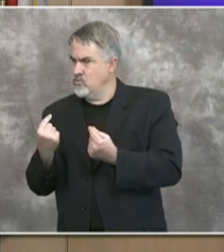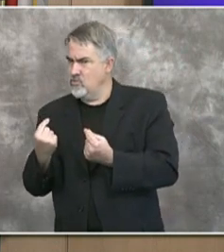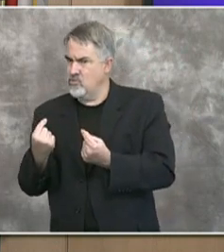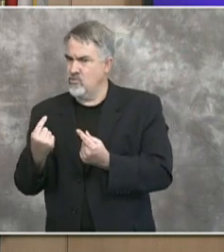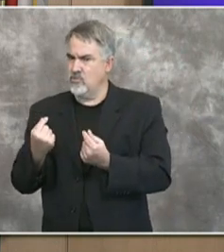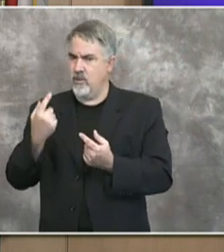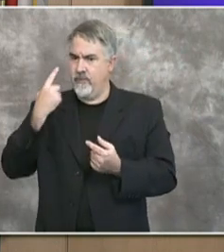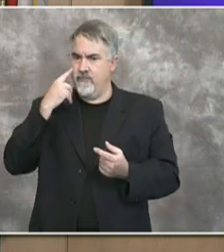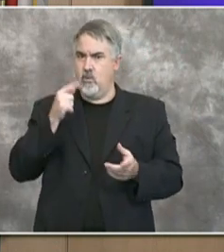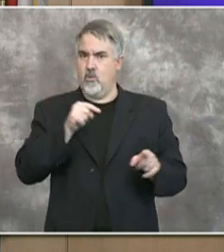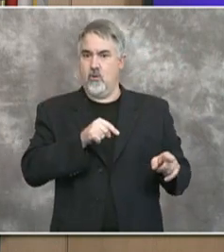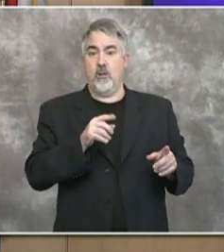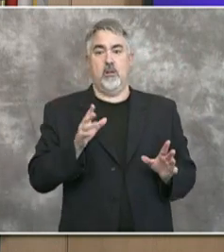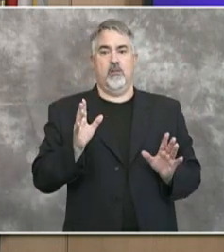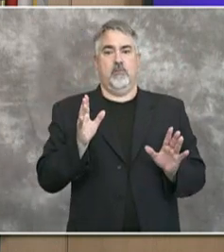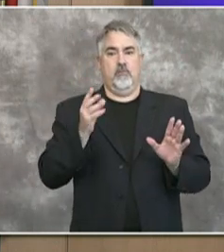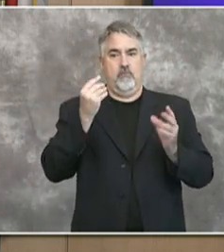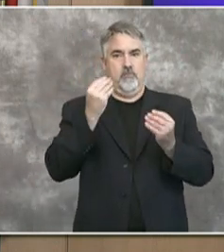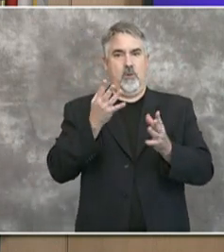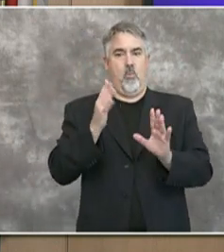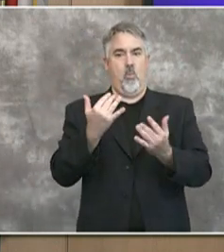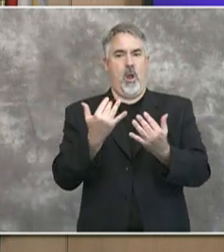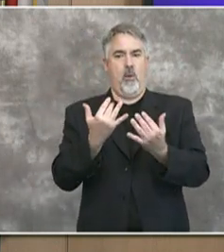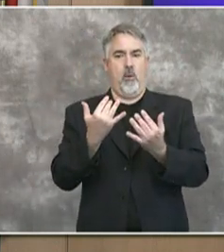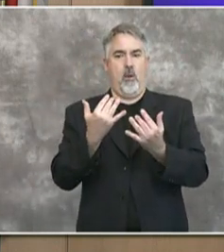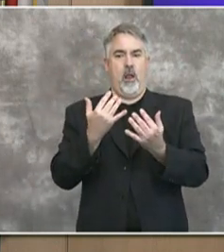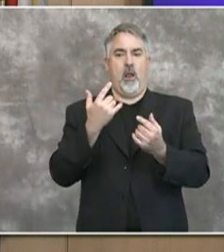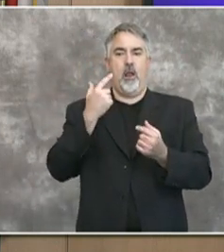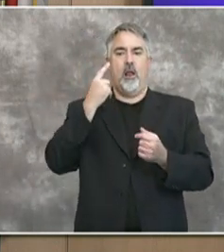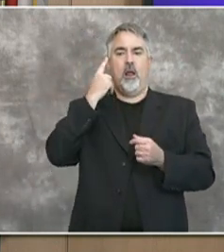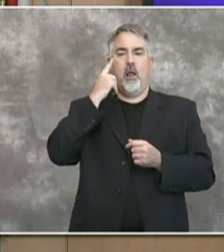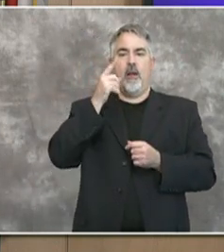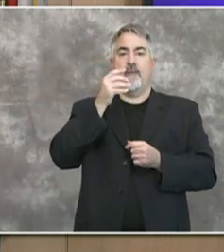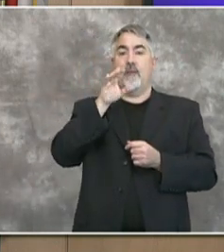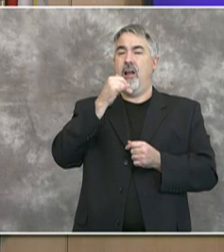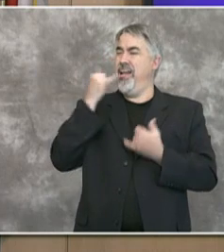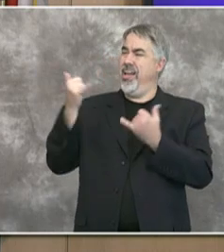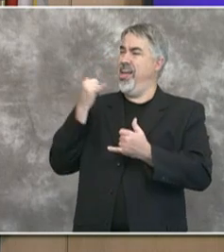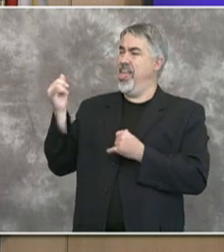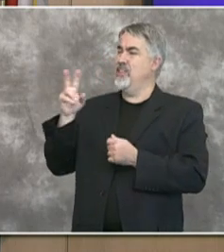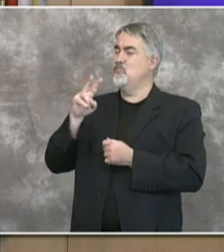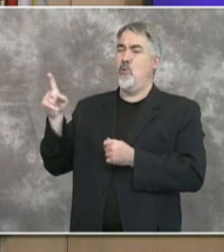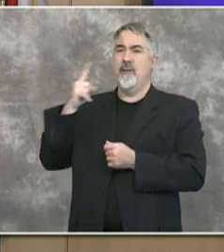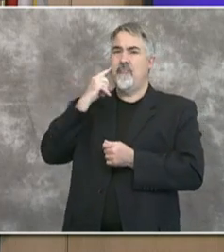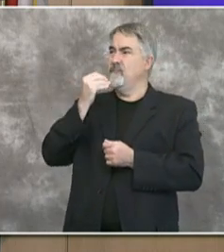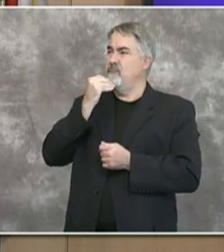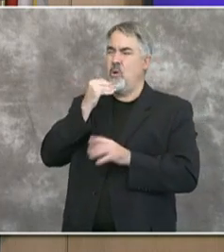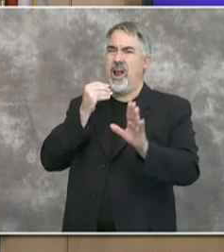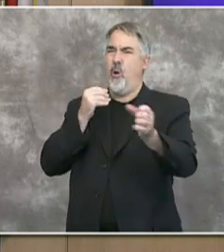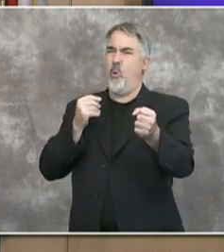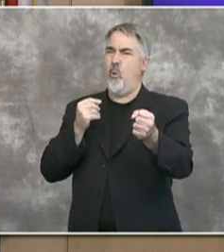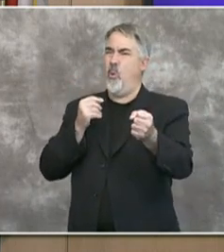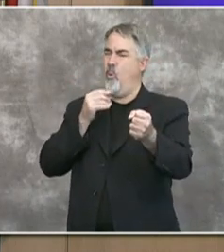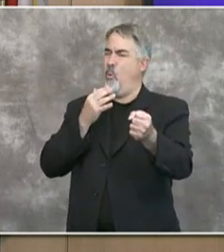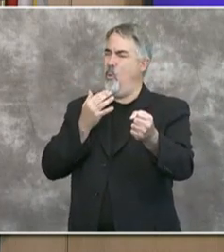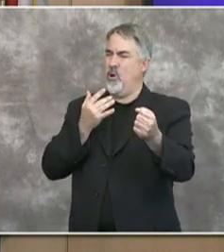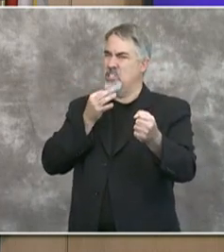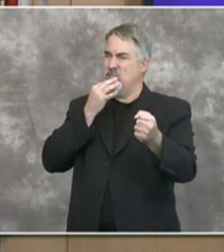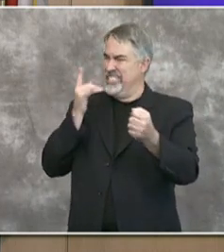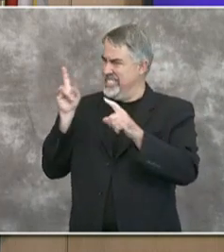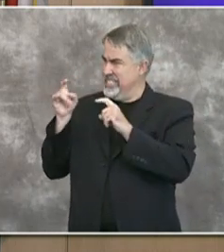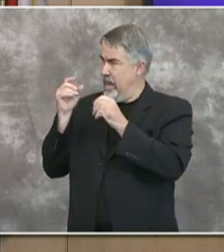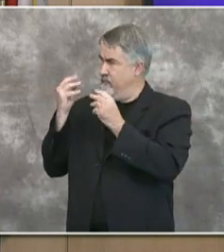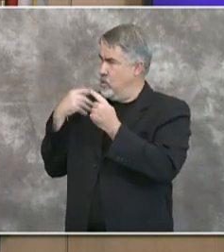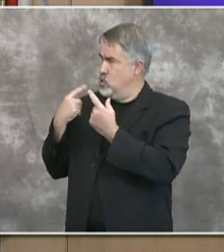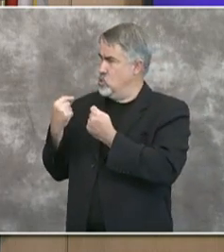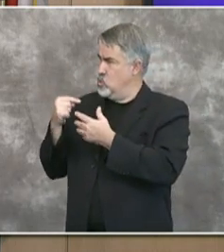So we ask that you hold off on calling 211 on this particular issue for a couple of more days until they work out the details.